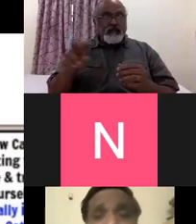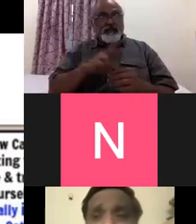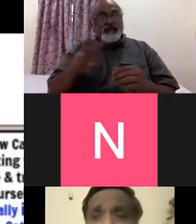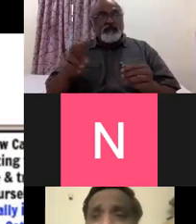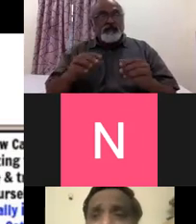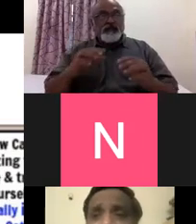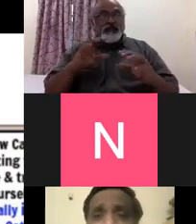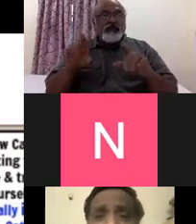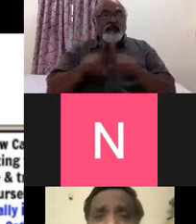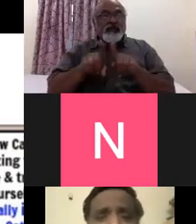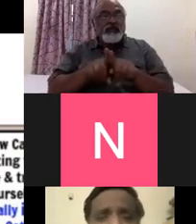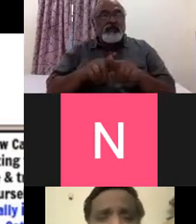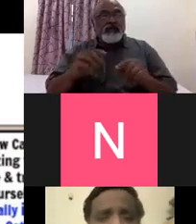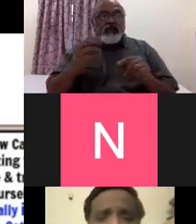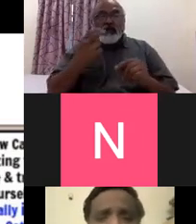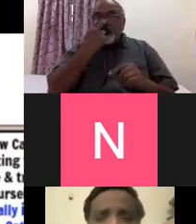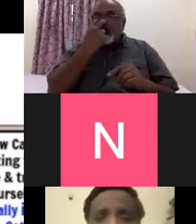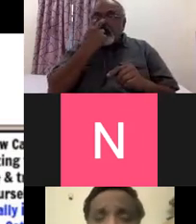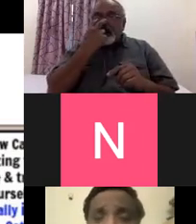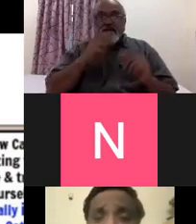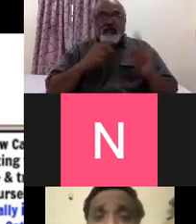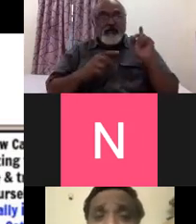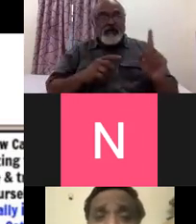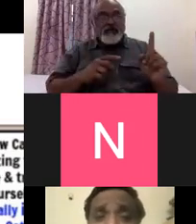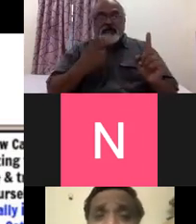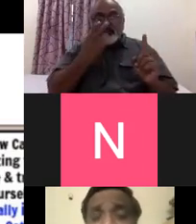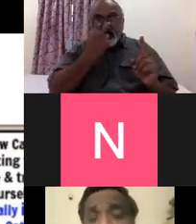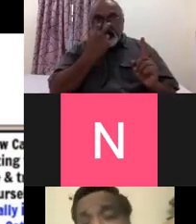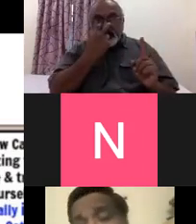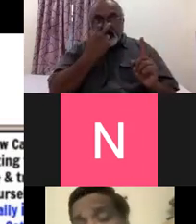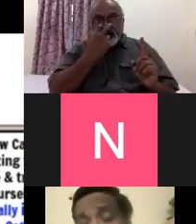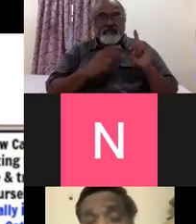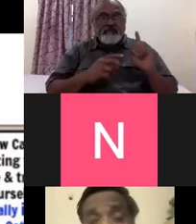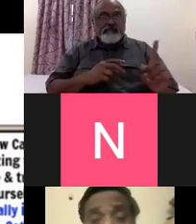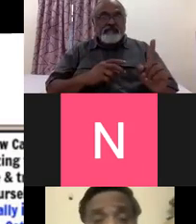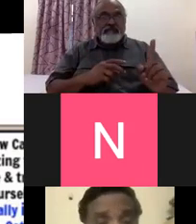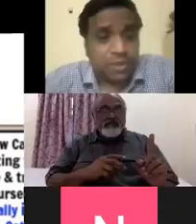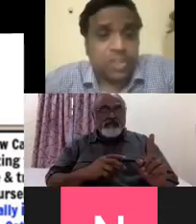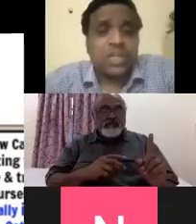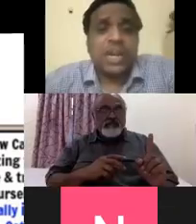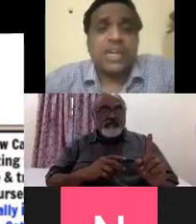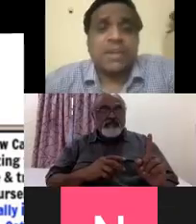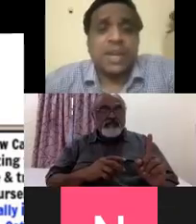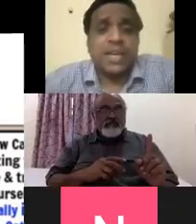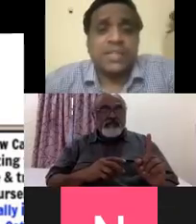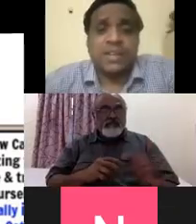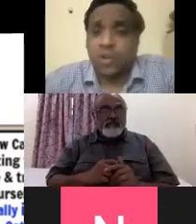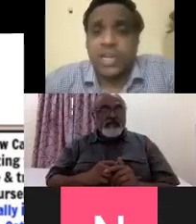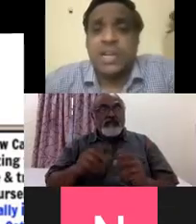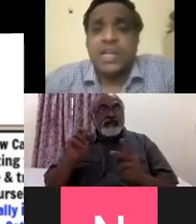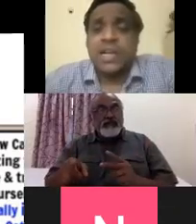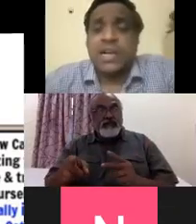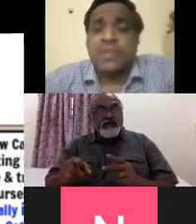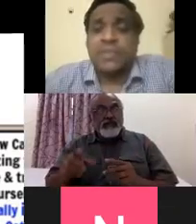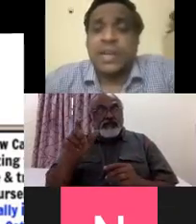work colleagues they get to know that they are Catherine is a blind person, and Kamala is a